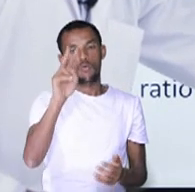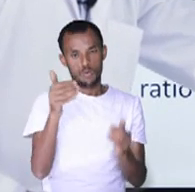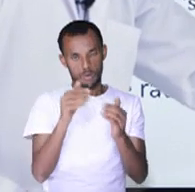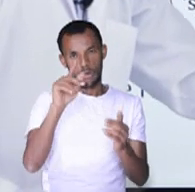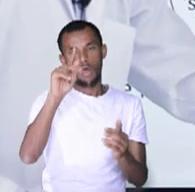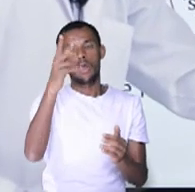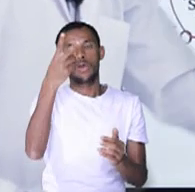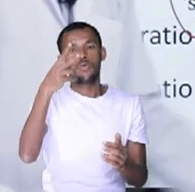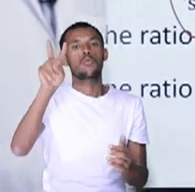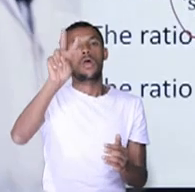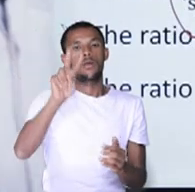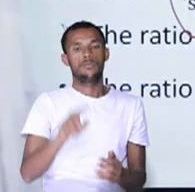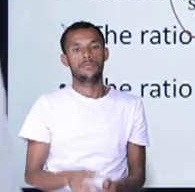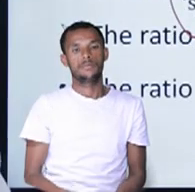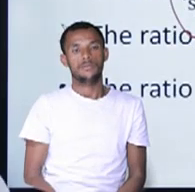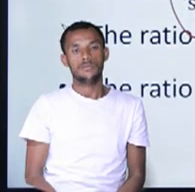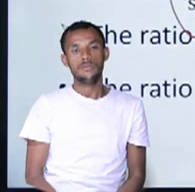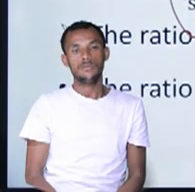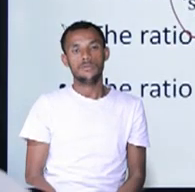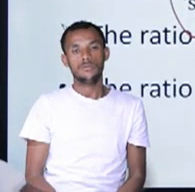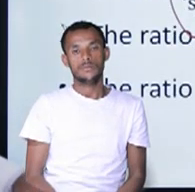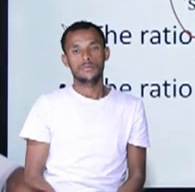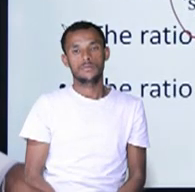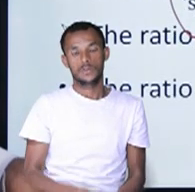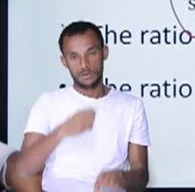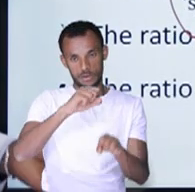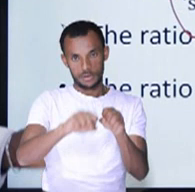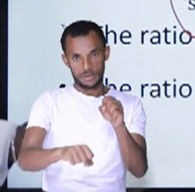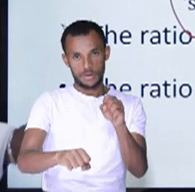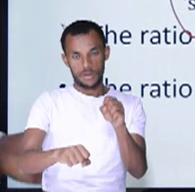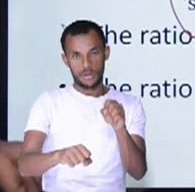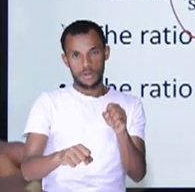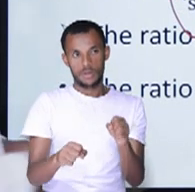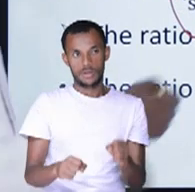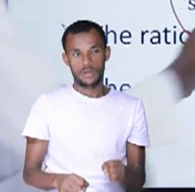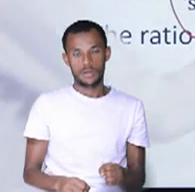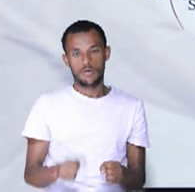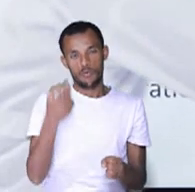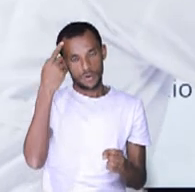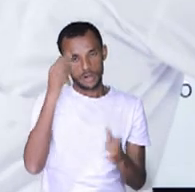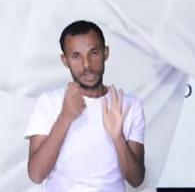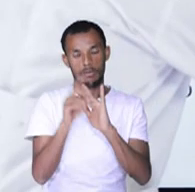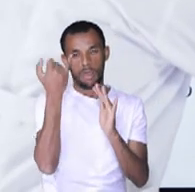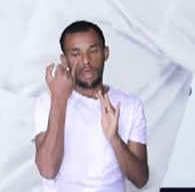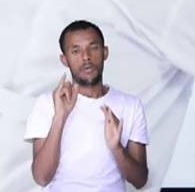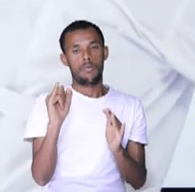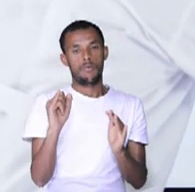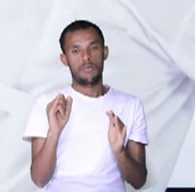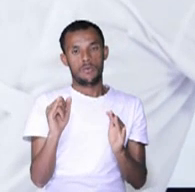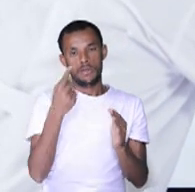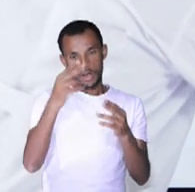square. A1 over A2 equals to k square. So that, for example, if